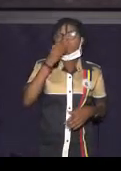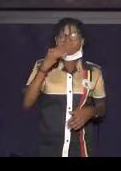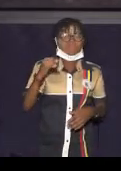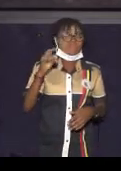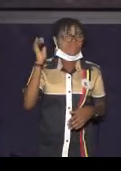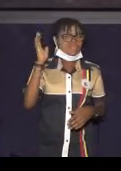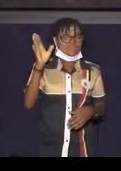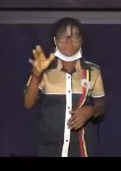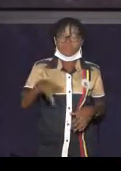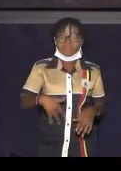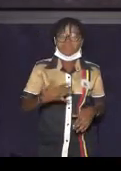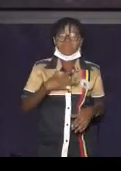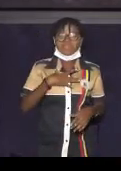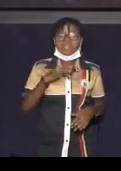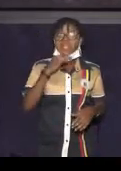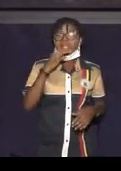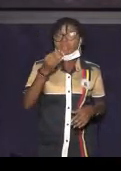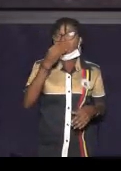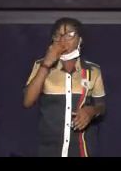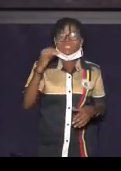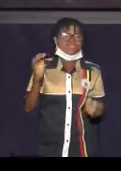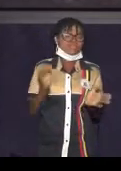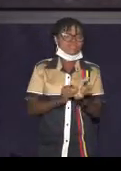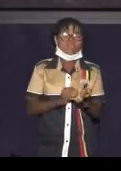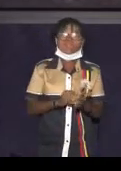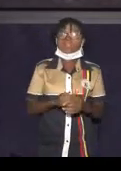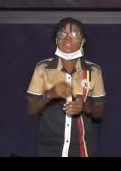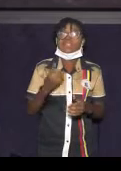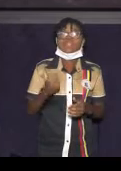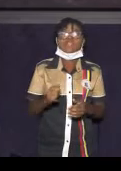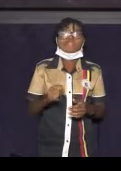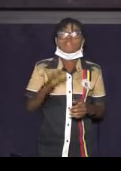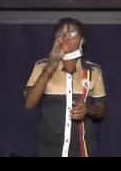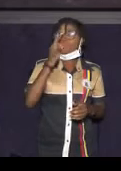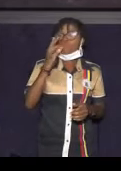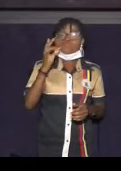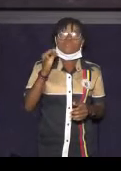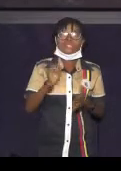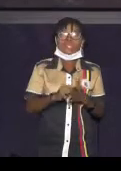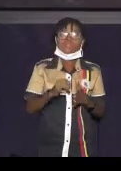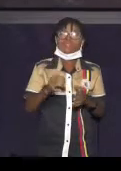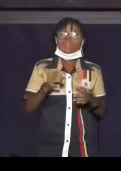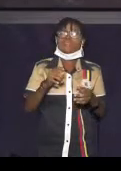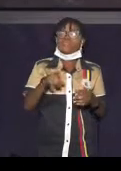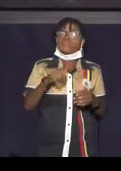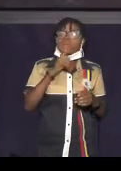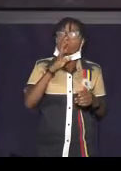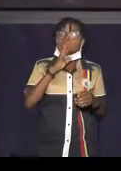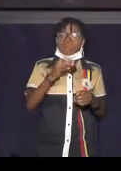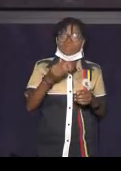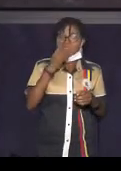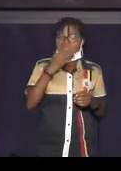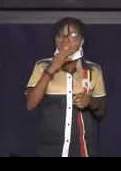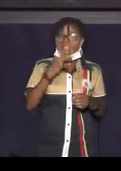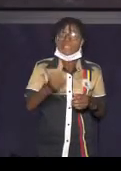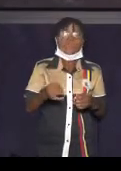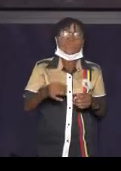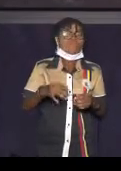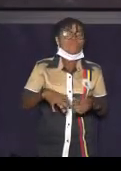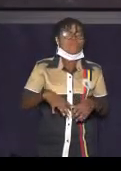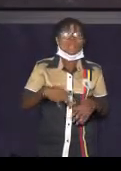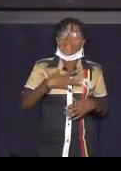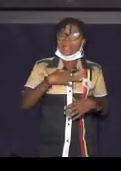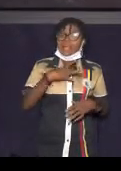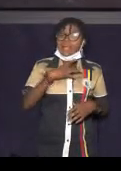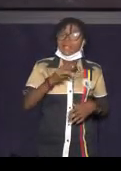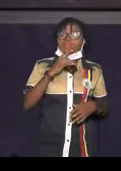The food that's supposed to be eaten by a normal person, they will not feel like eating, and they will prefer taking those drugs.